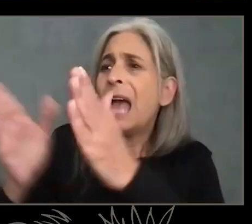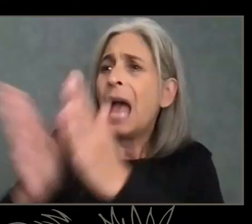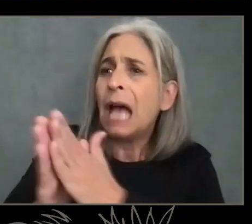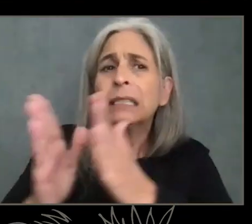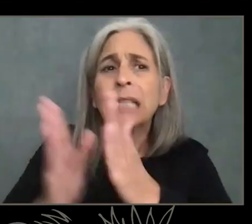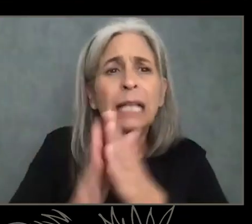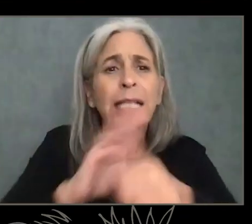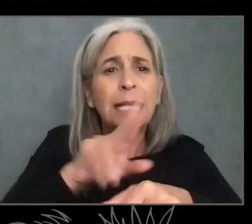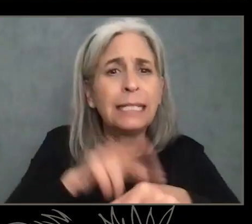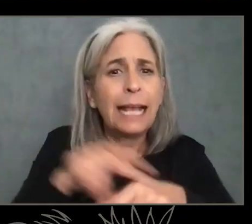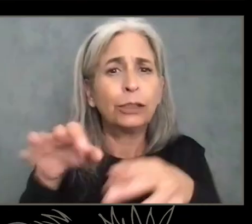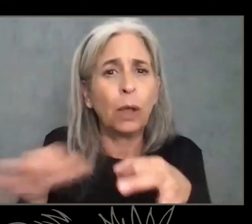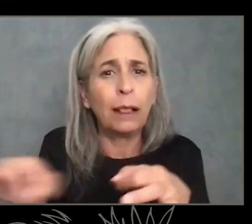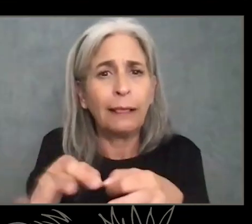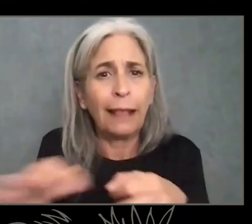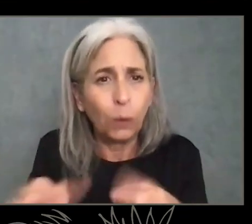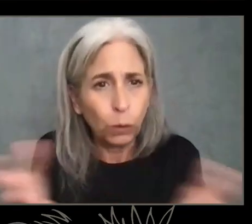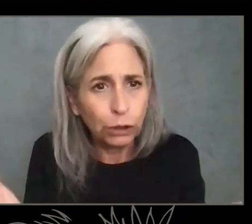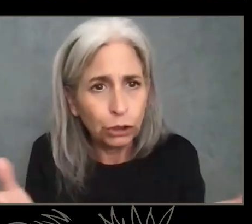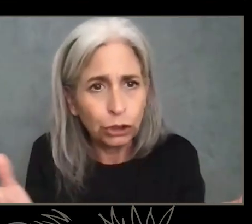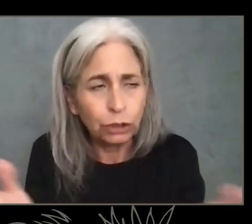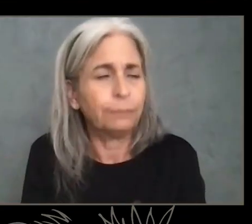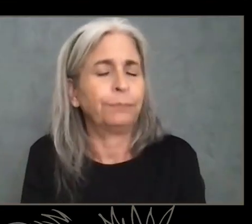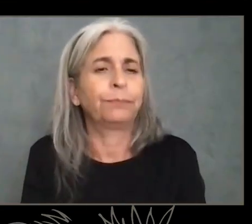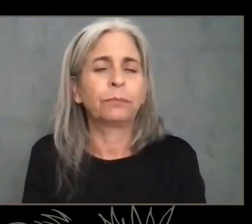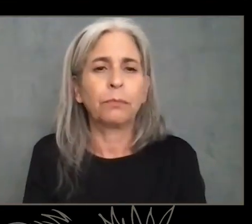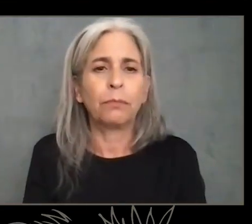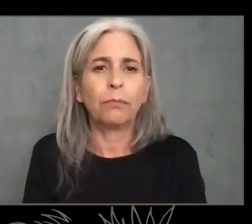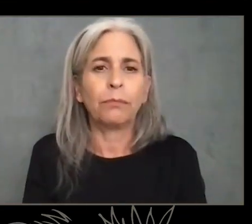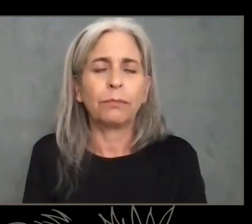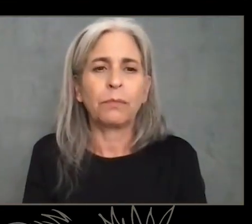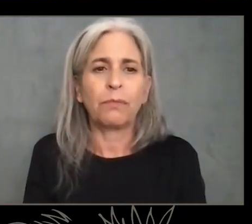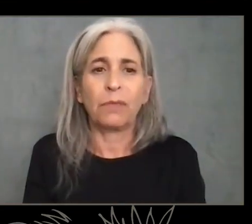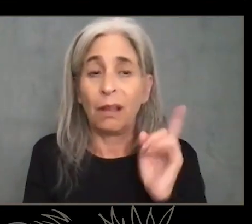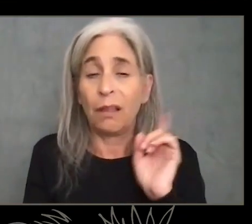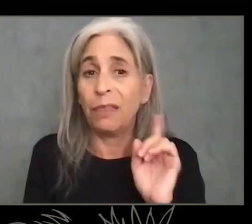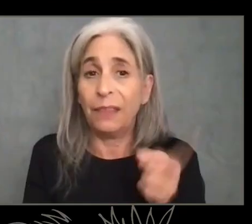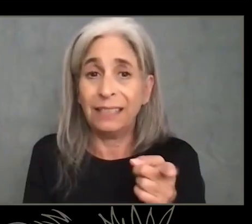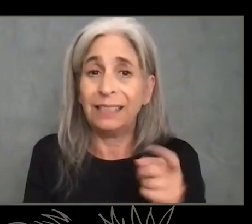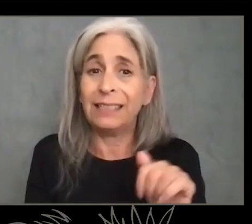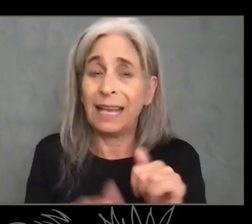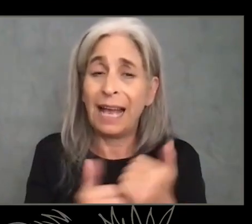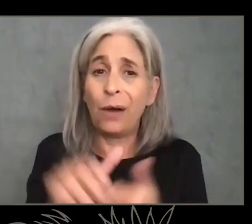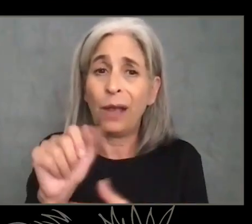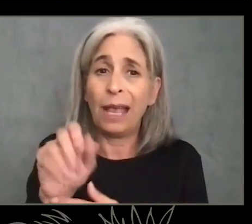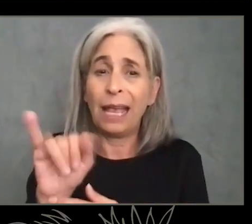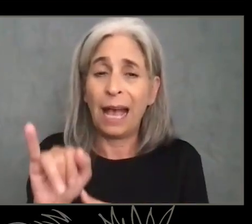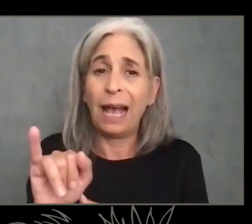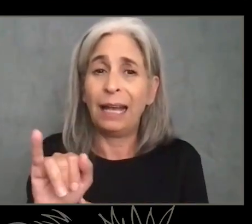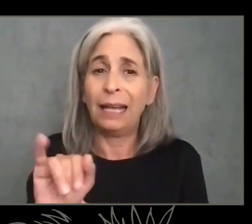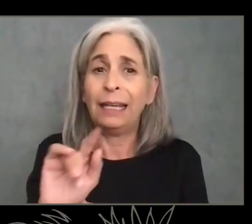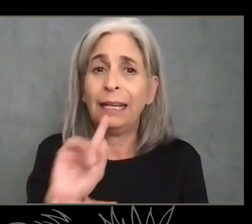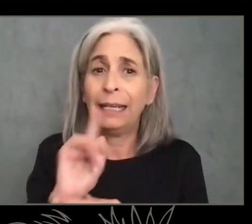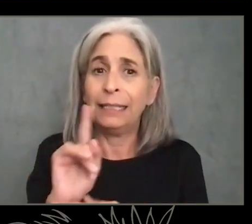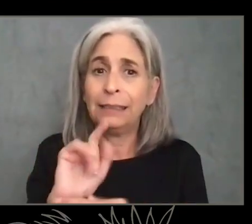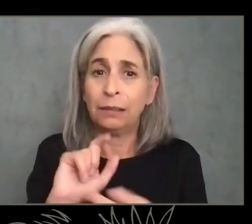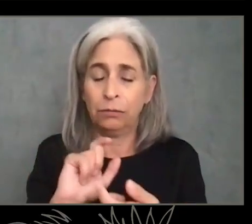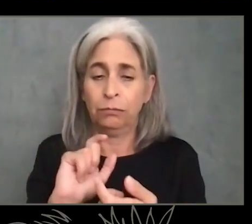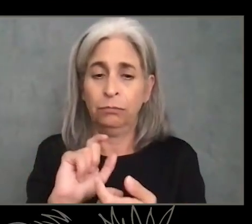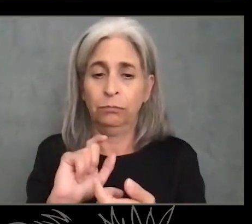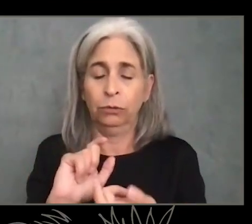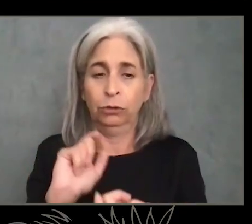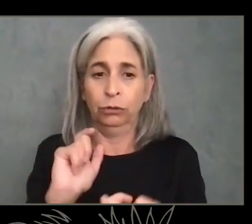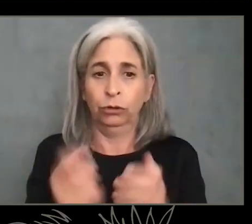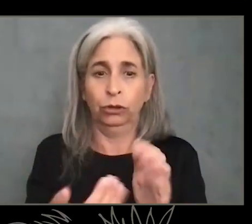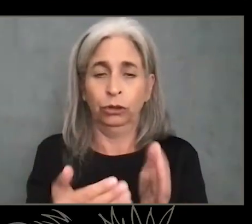a natural language a question. And this is how the AI is redefining the interface